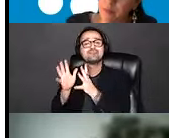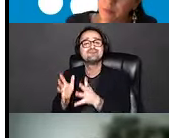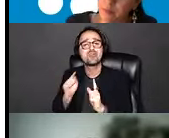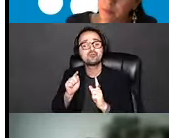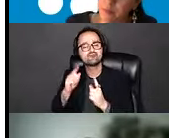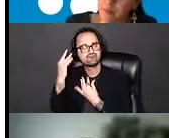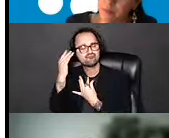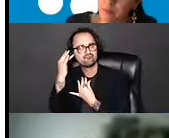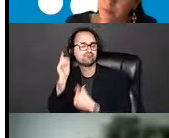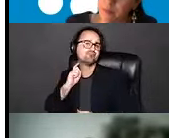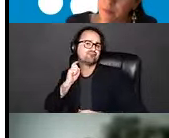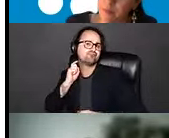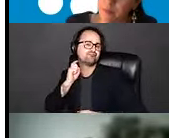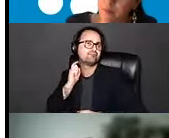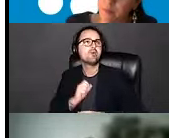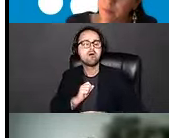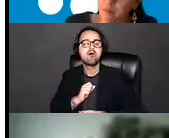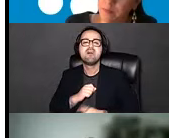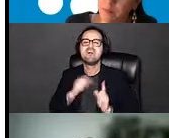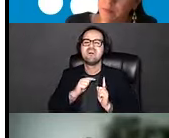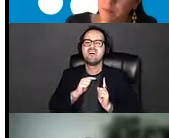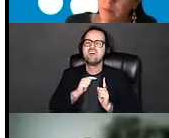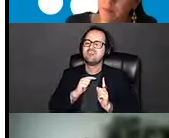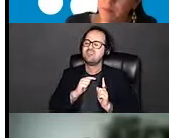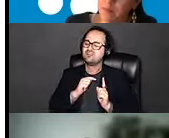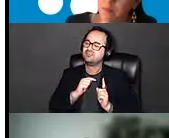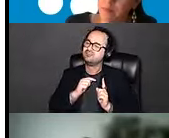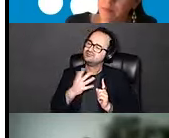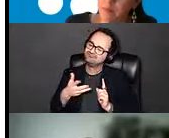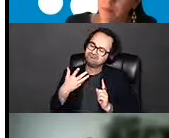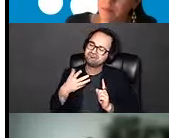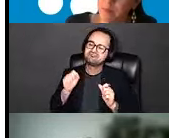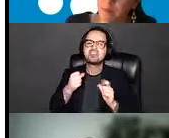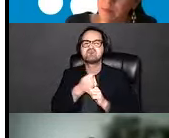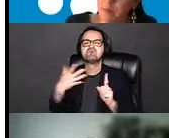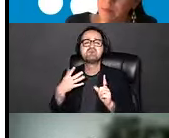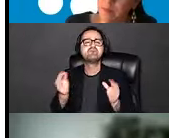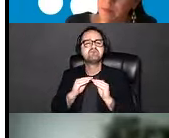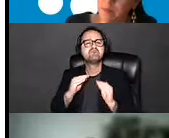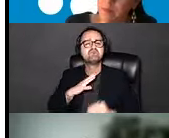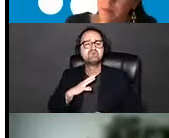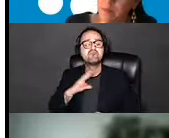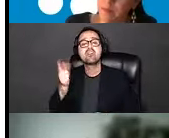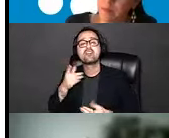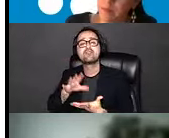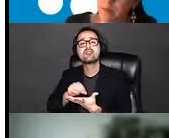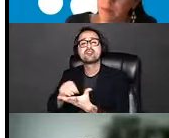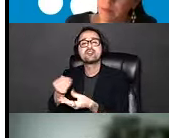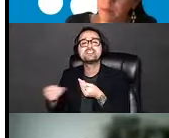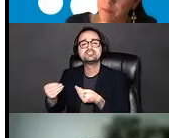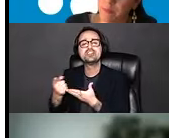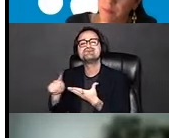mind. This is something we can go delve more deeply in during the learning exchange in a couple of